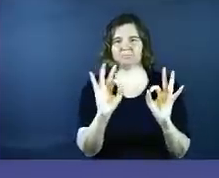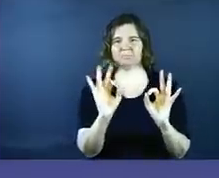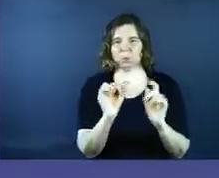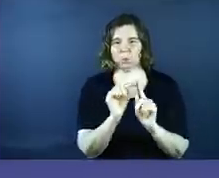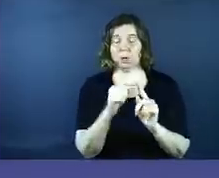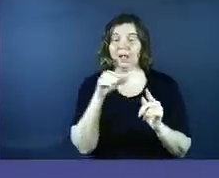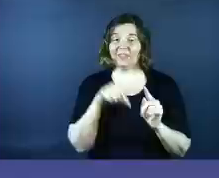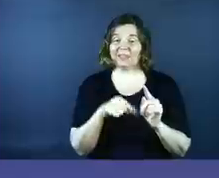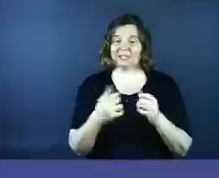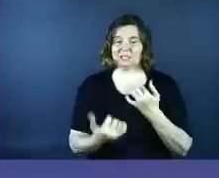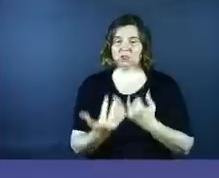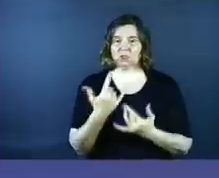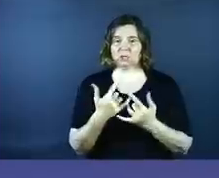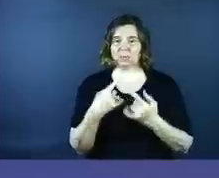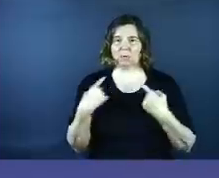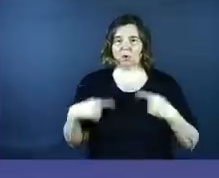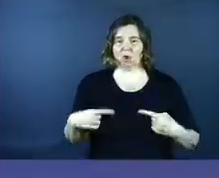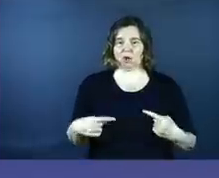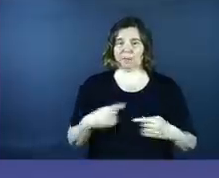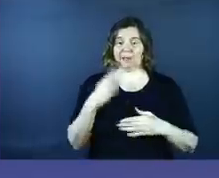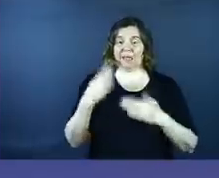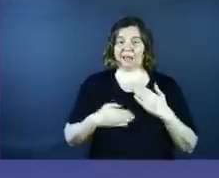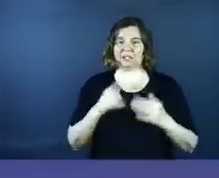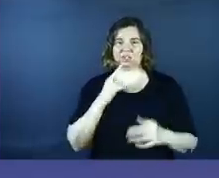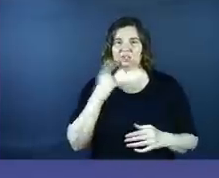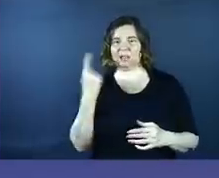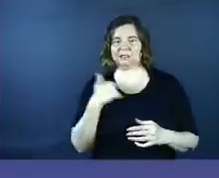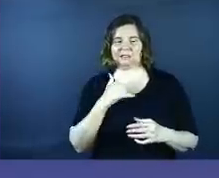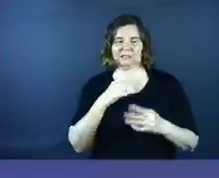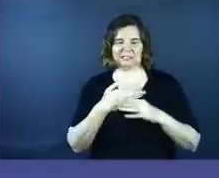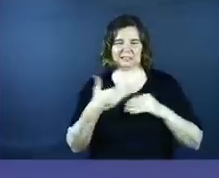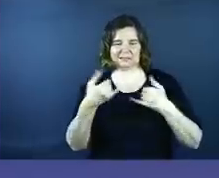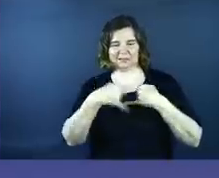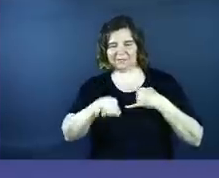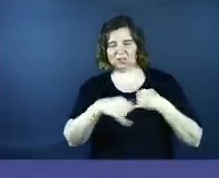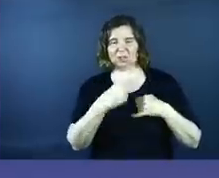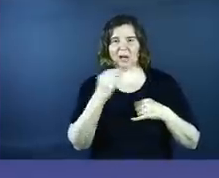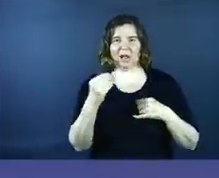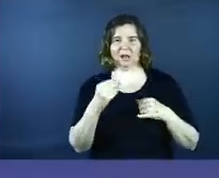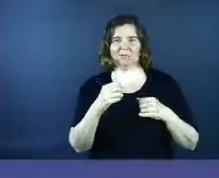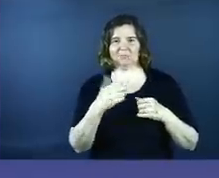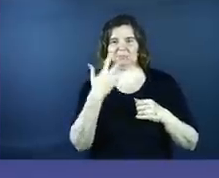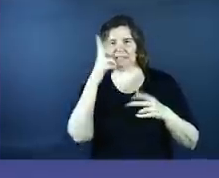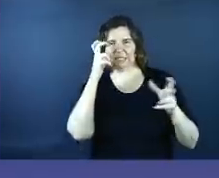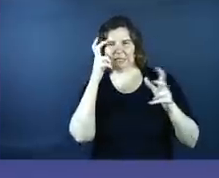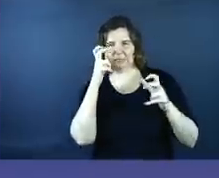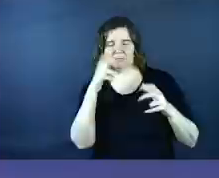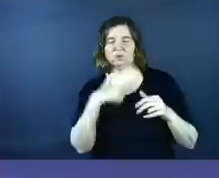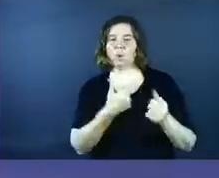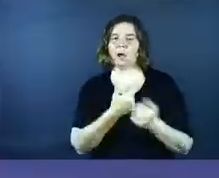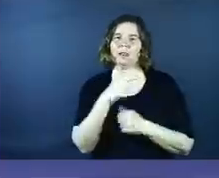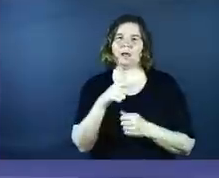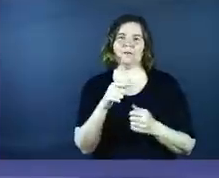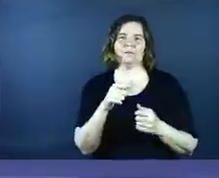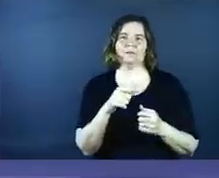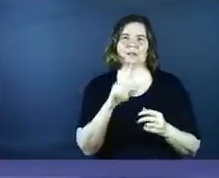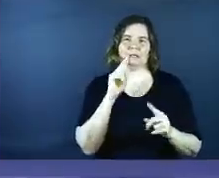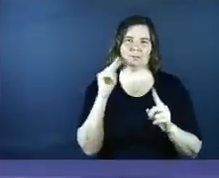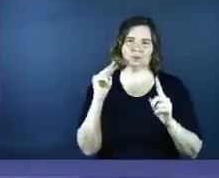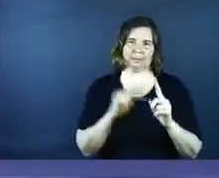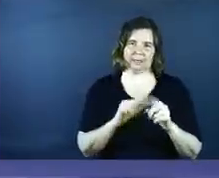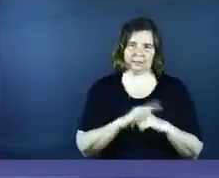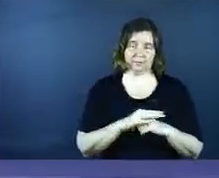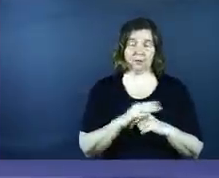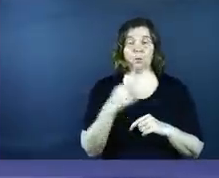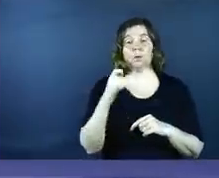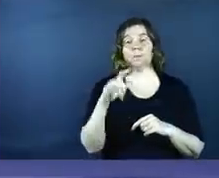and this stirs up arguments, ending in jealousy, division, slander, and evil suspicion. See, I love this perspective.